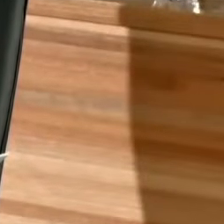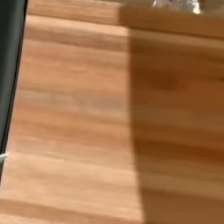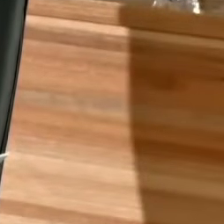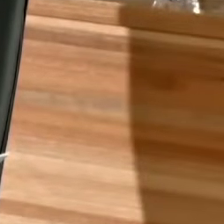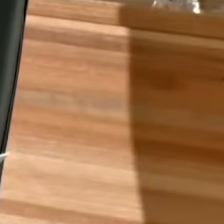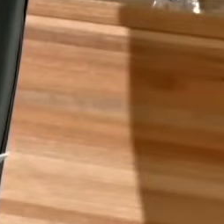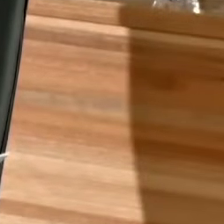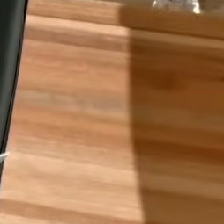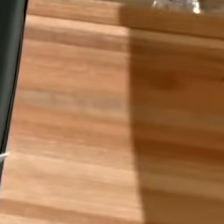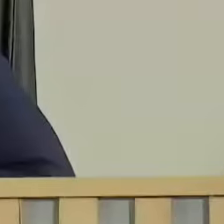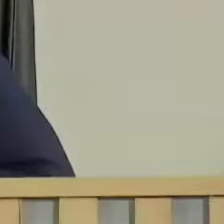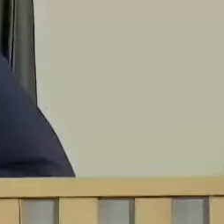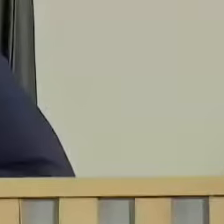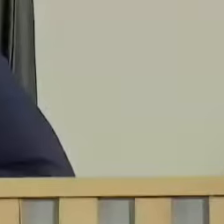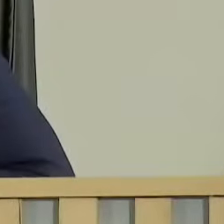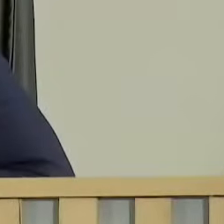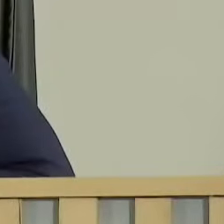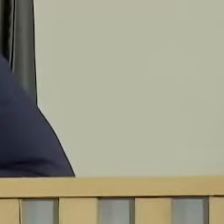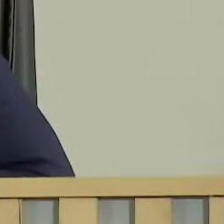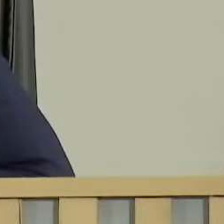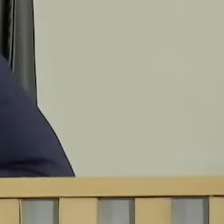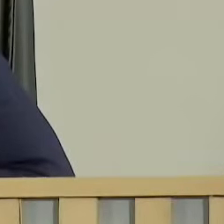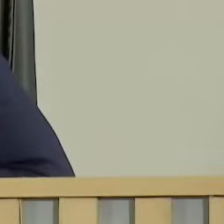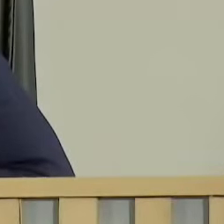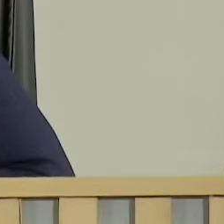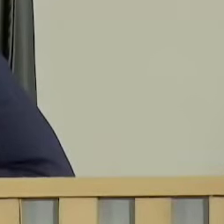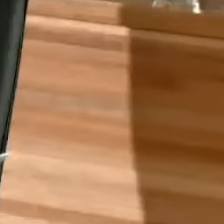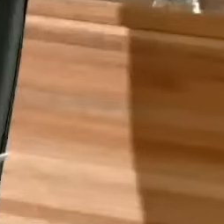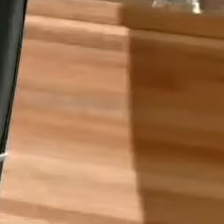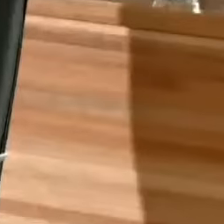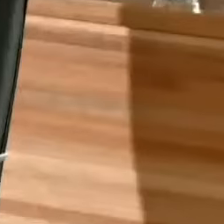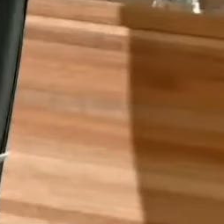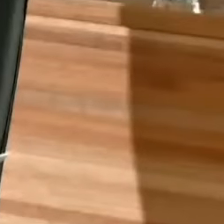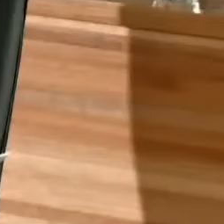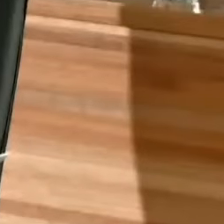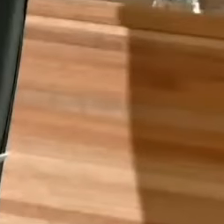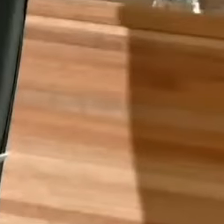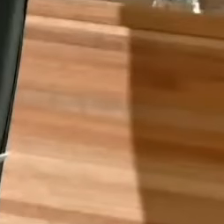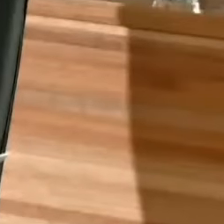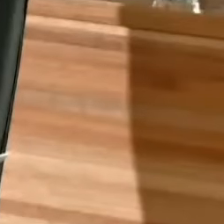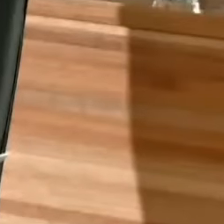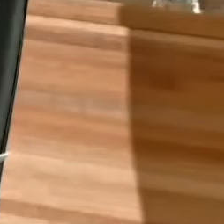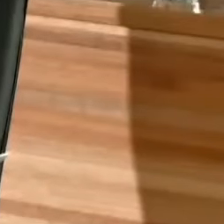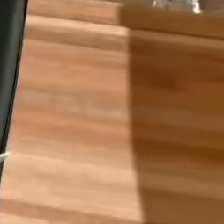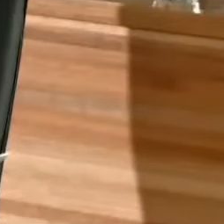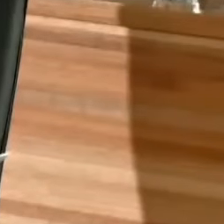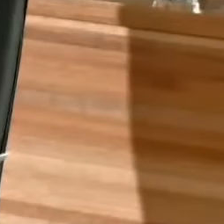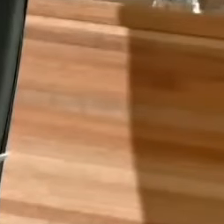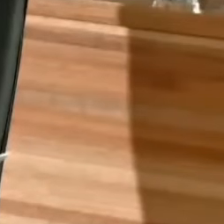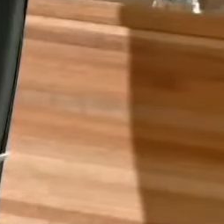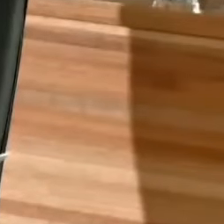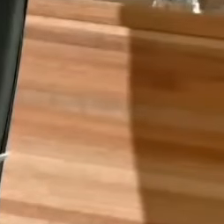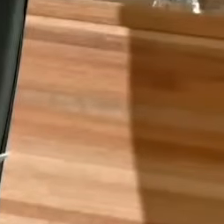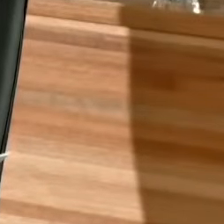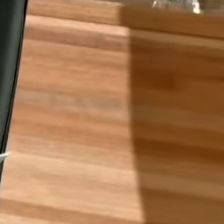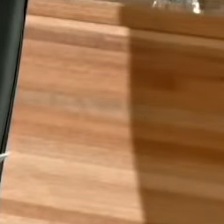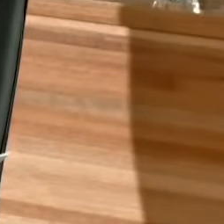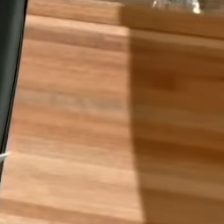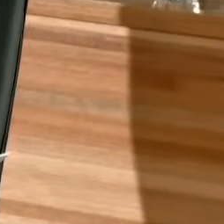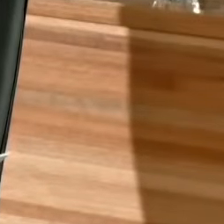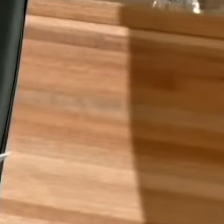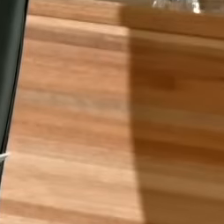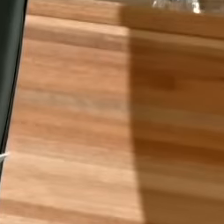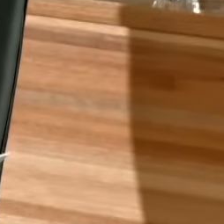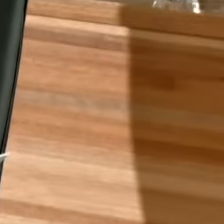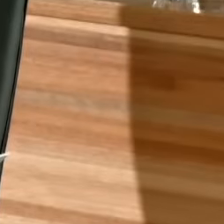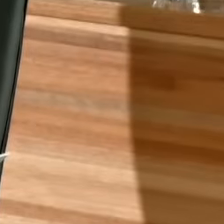one. Correct. And the remarks that I directed you to relate to or refer